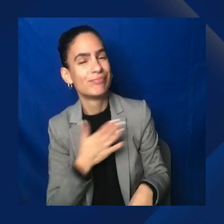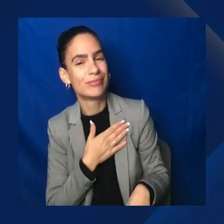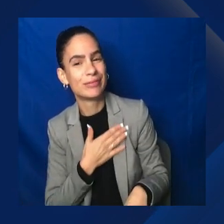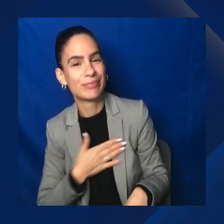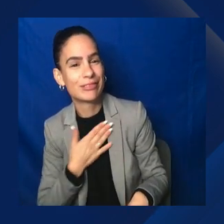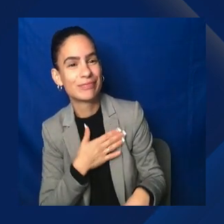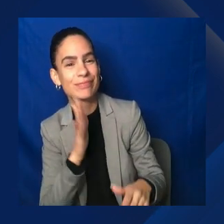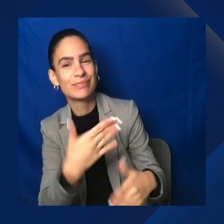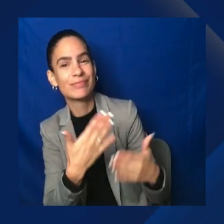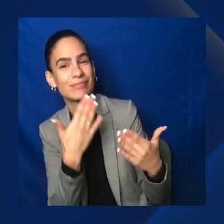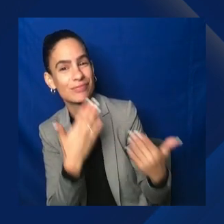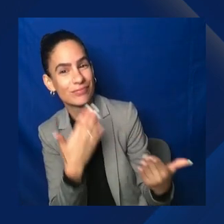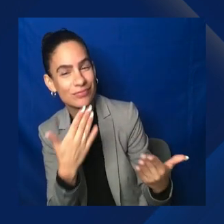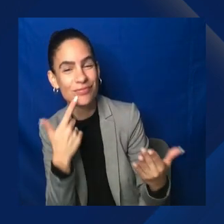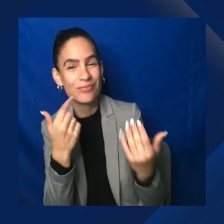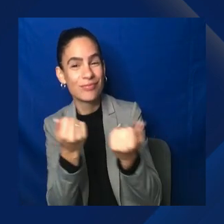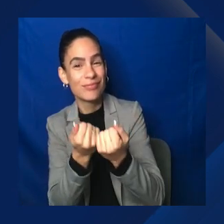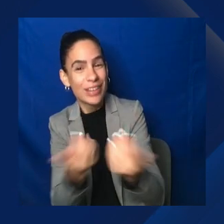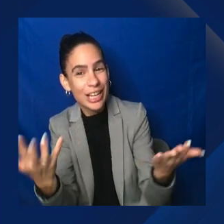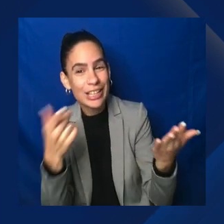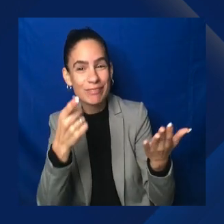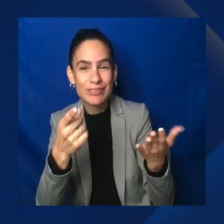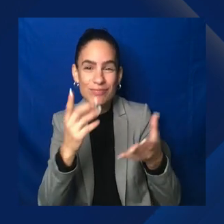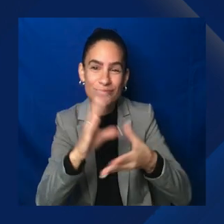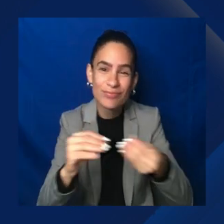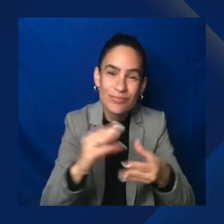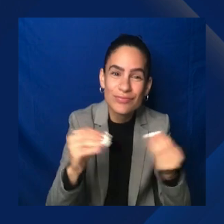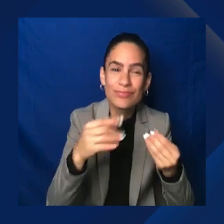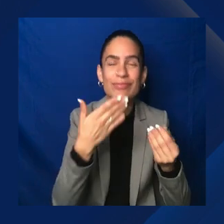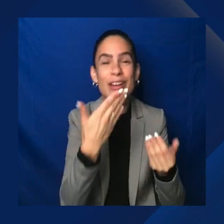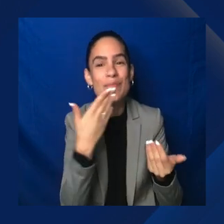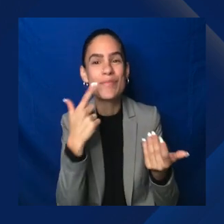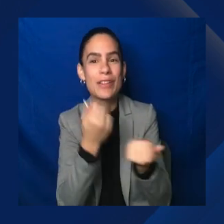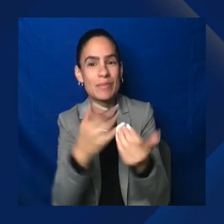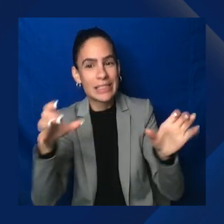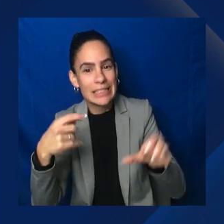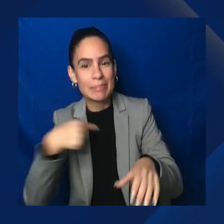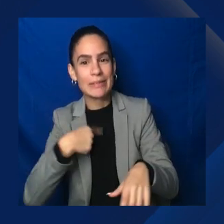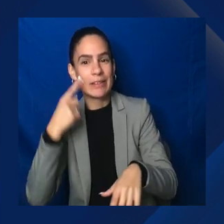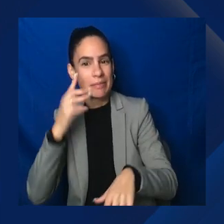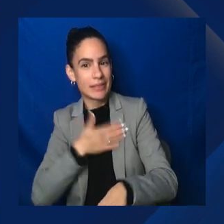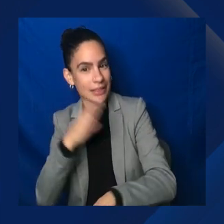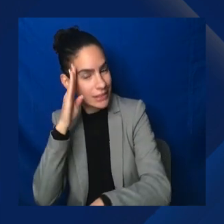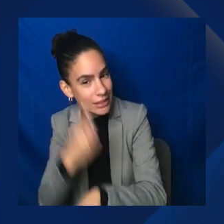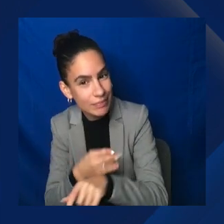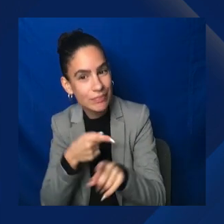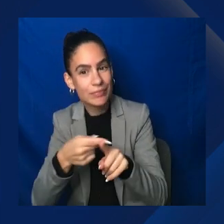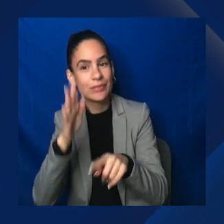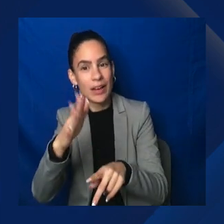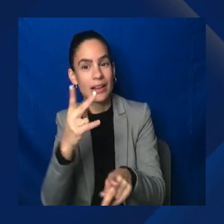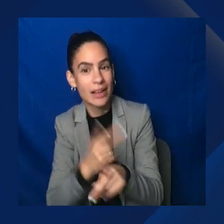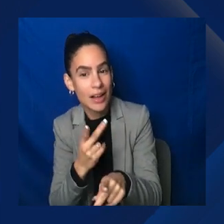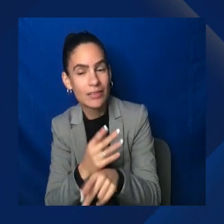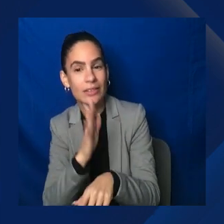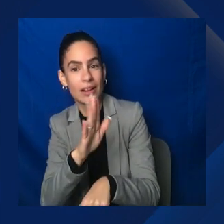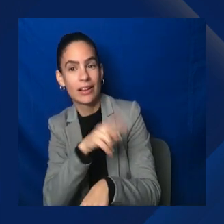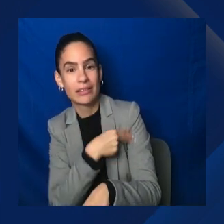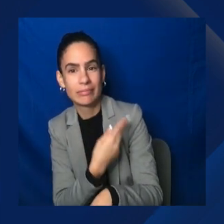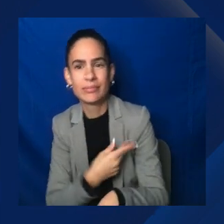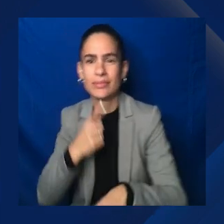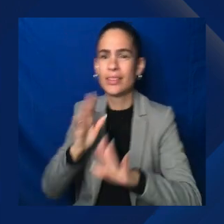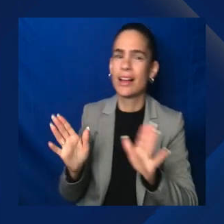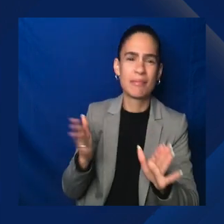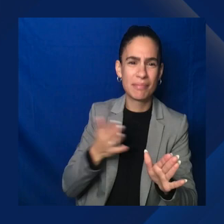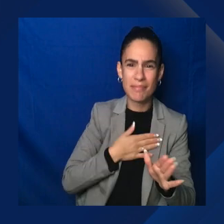everything that you did for me and my son while we were in the hospital under your care. It was absolutely my pleasure. And getting to see him now,